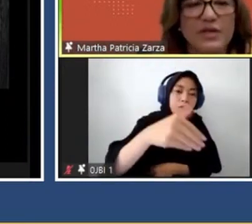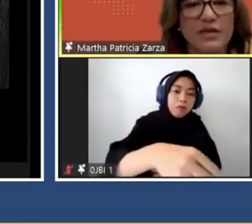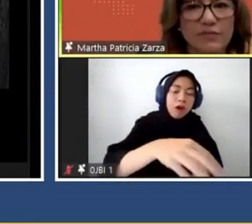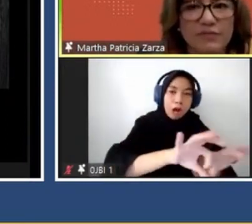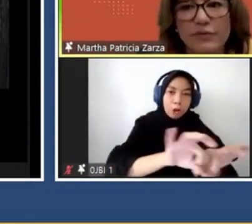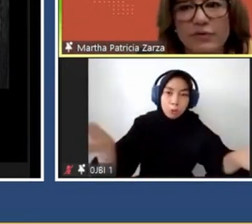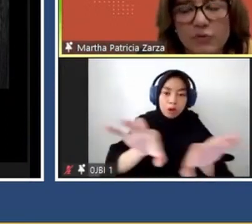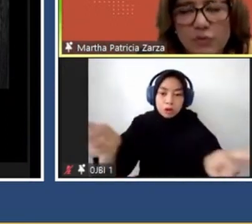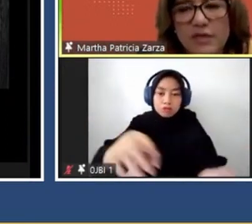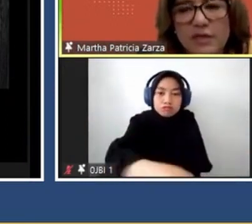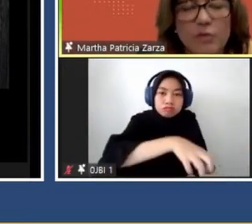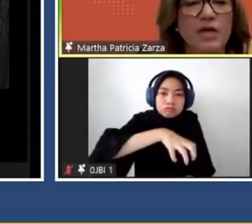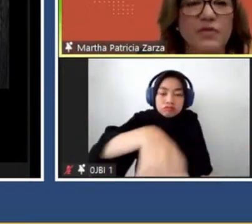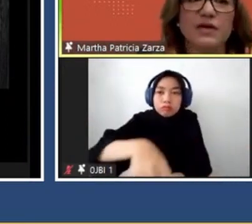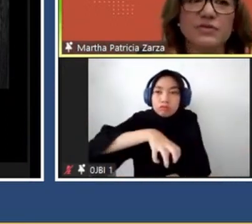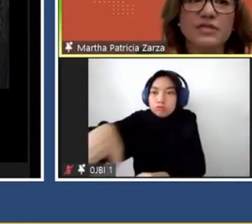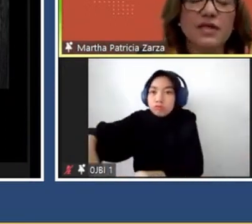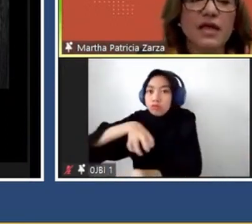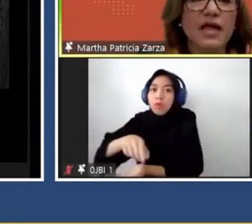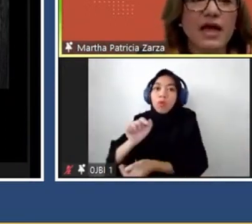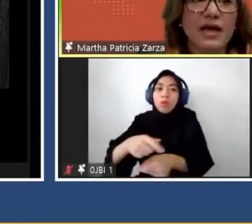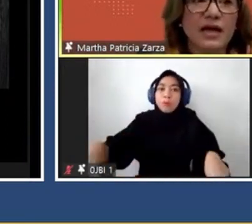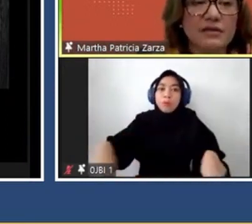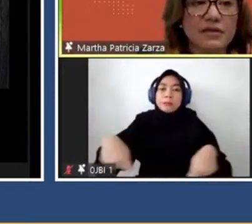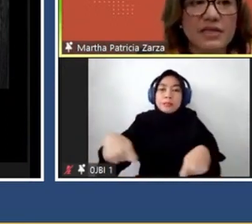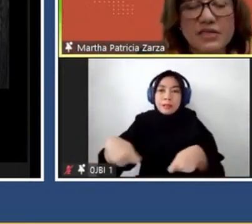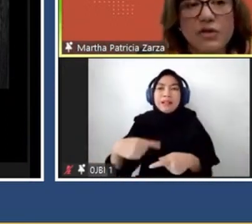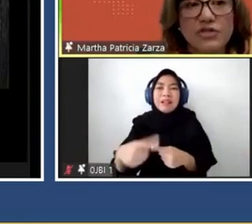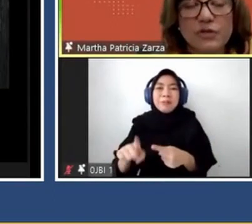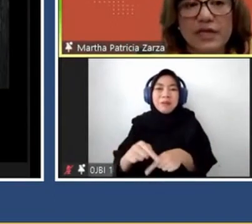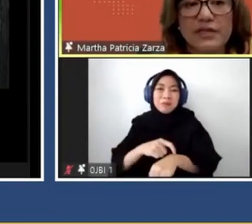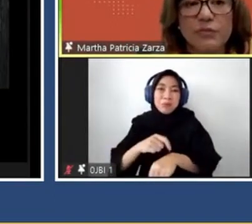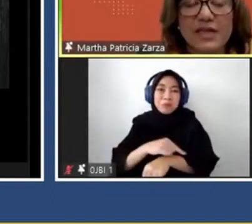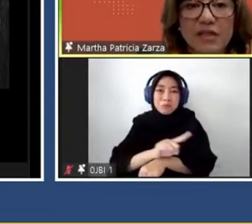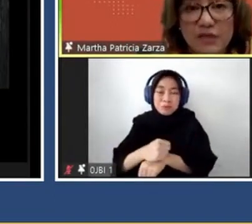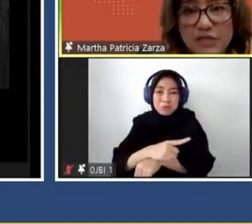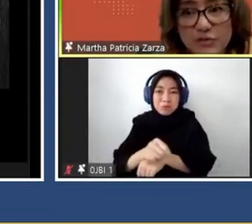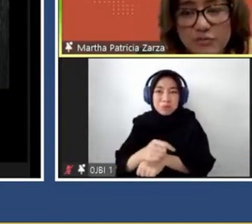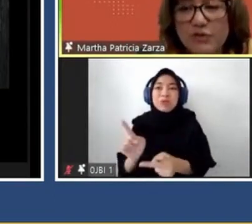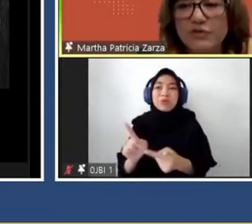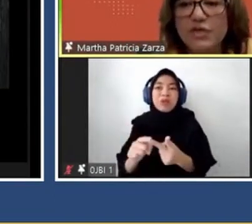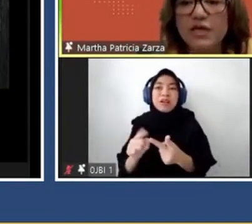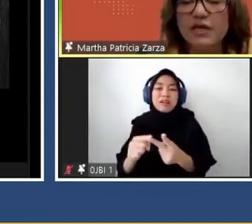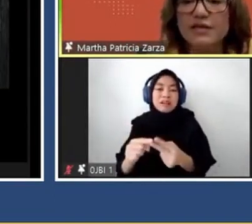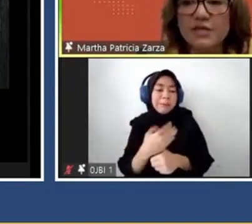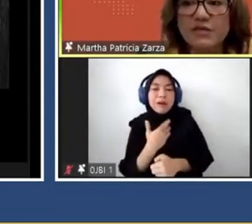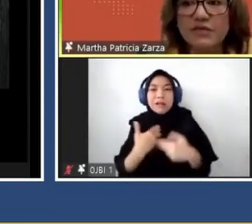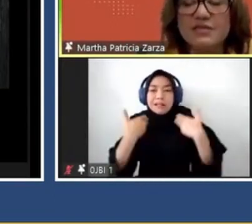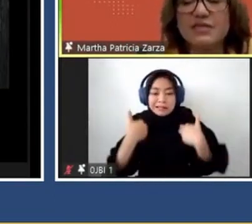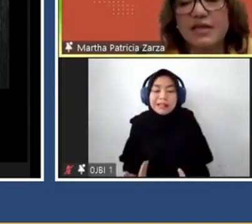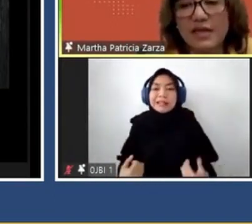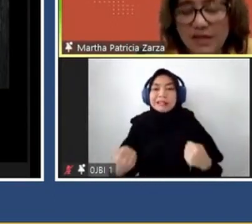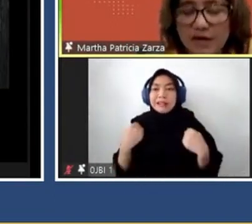use every day for cooking and warming up the houses. And it is also related with health issues, because in the